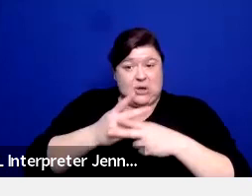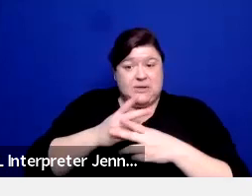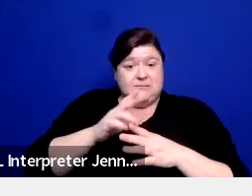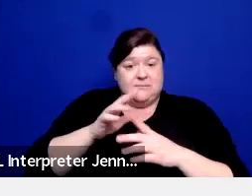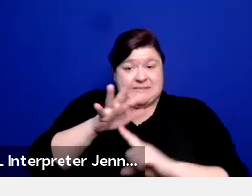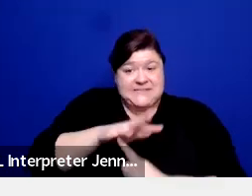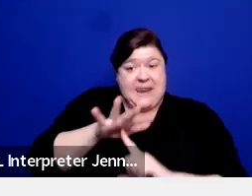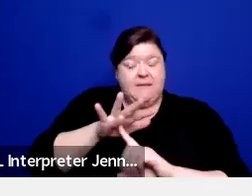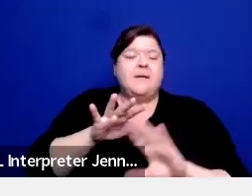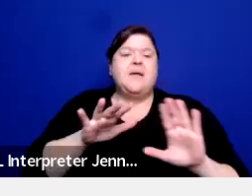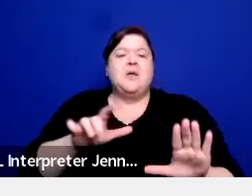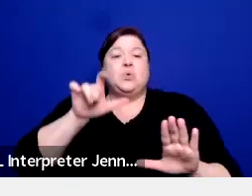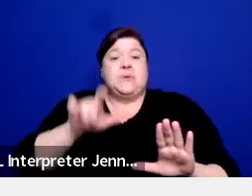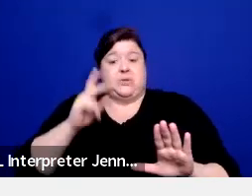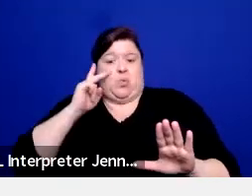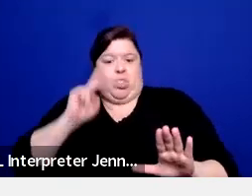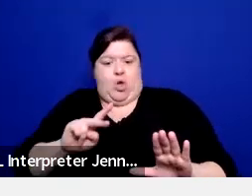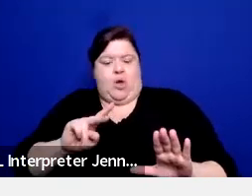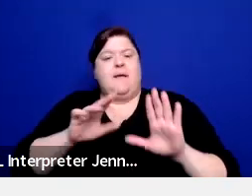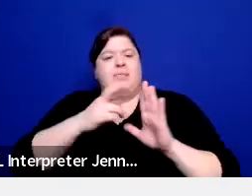if that falls within those